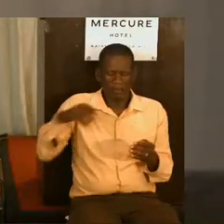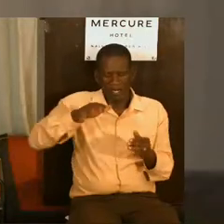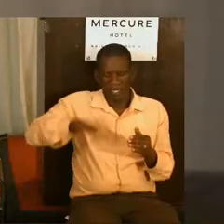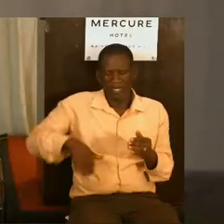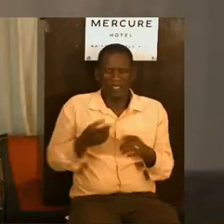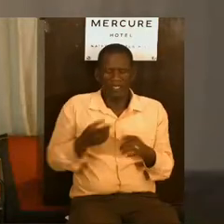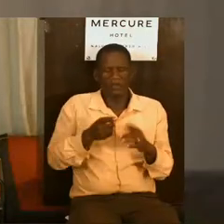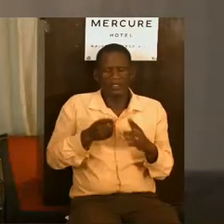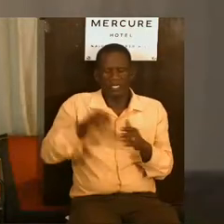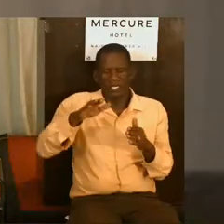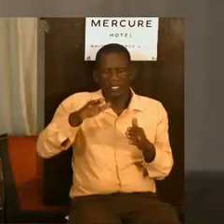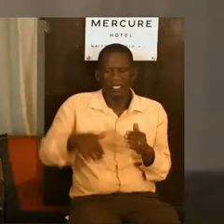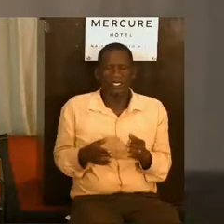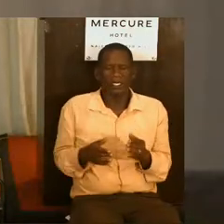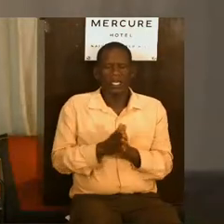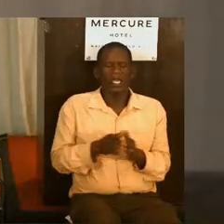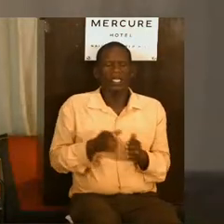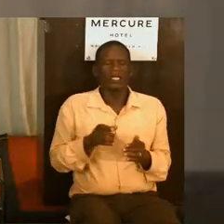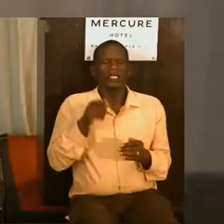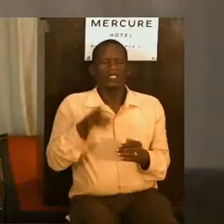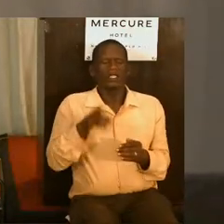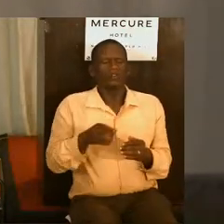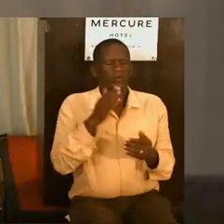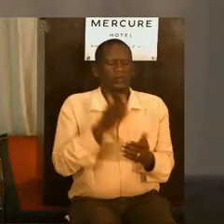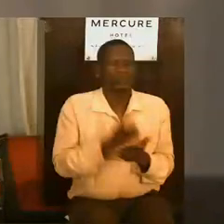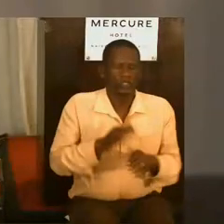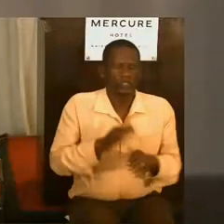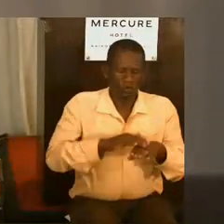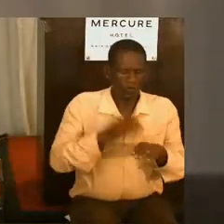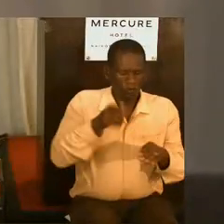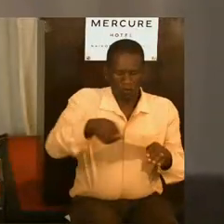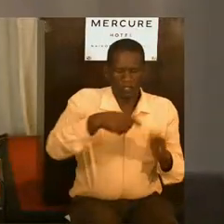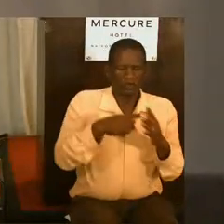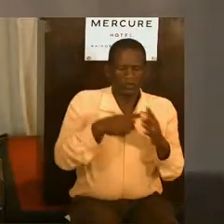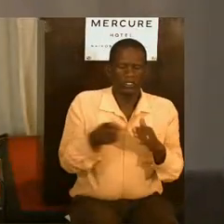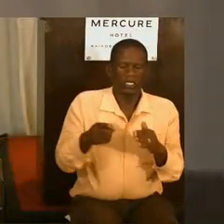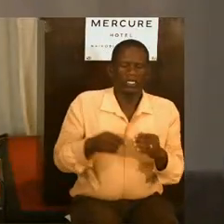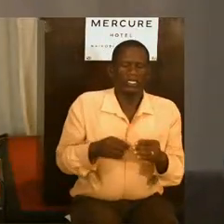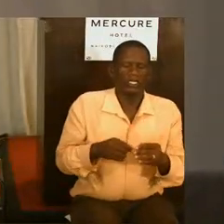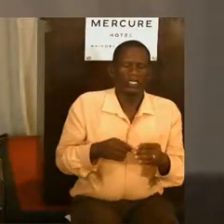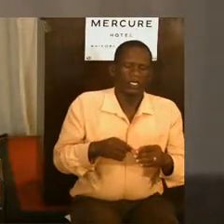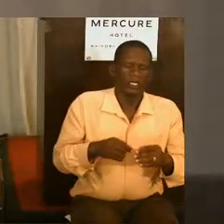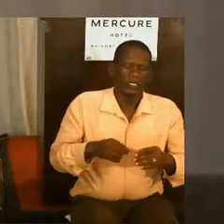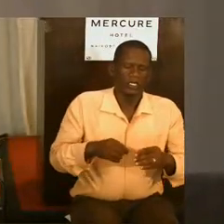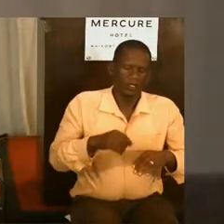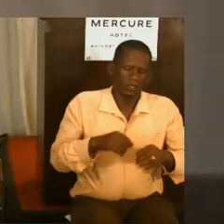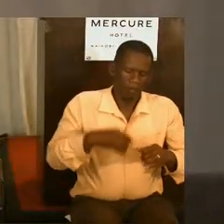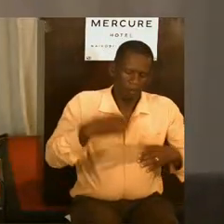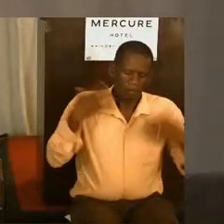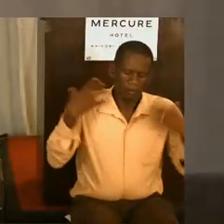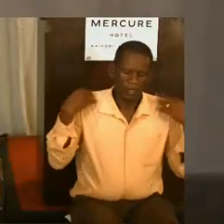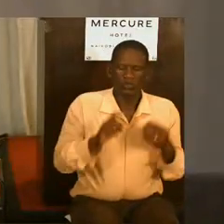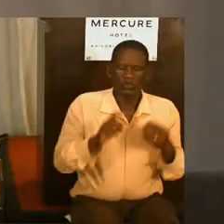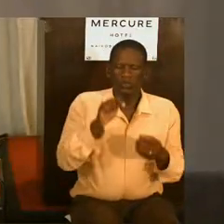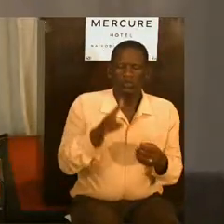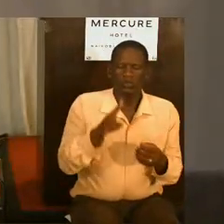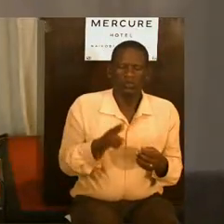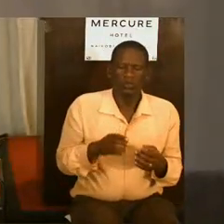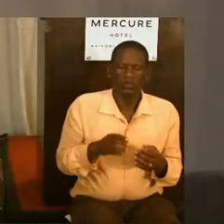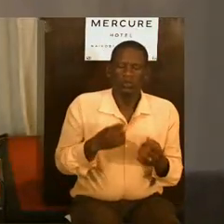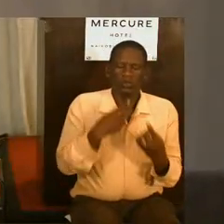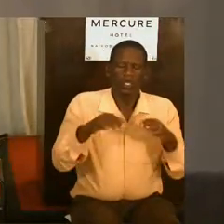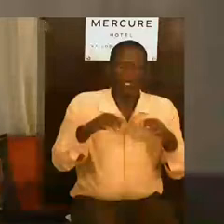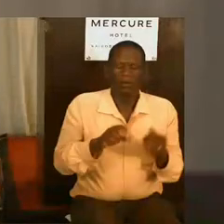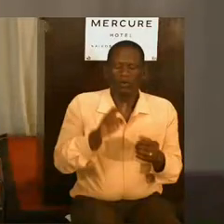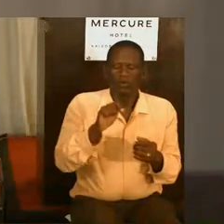then we start late and it will be really prudent for us to start exercising utu okay we are